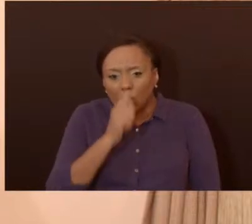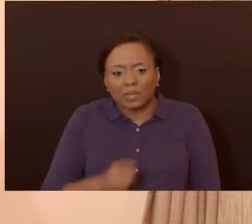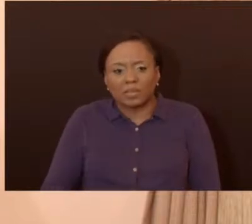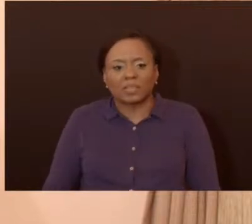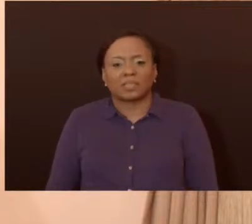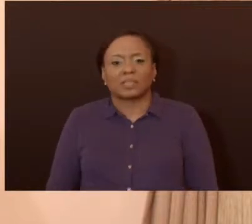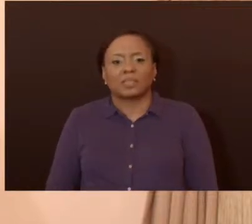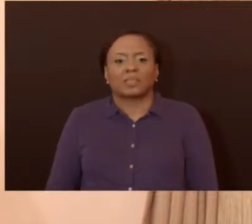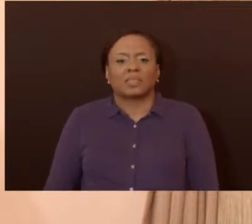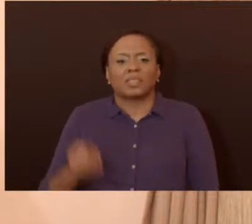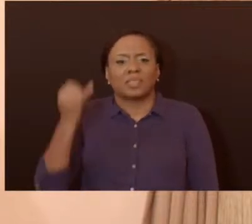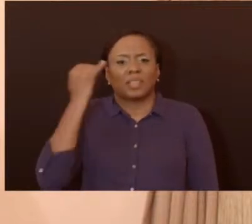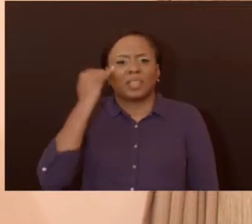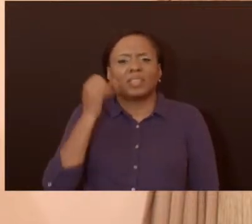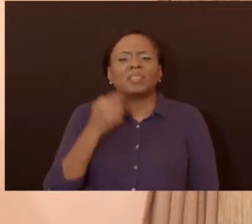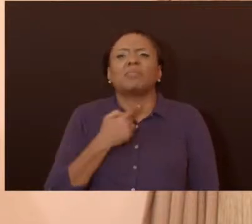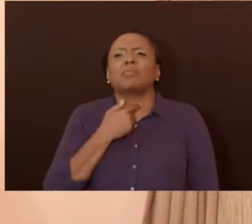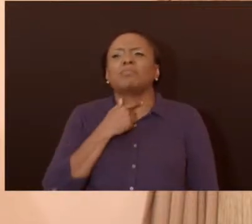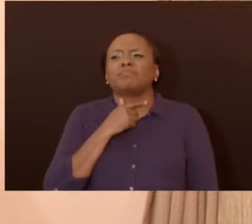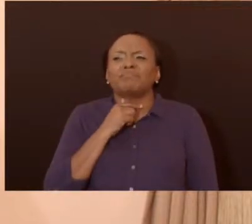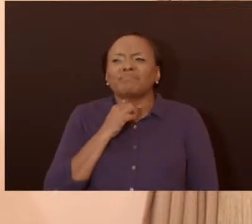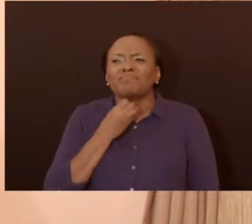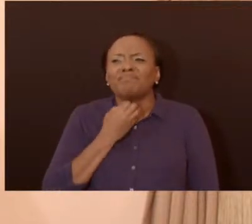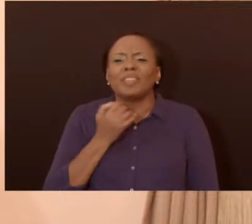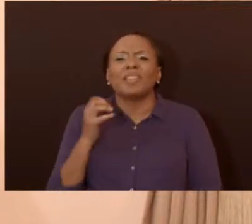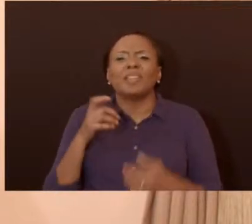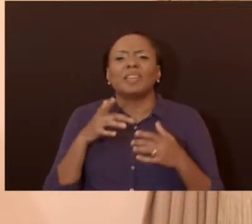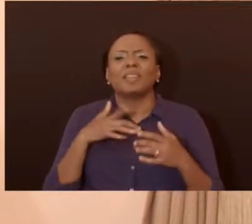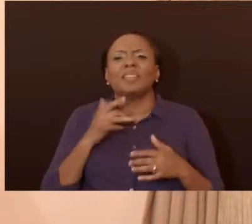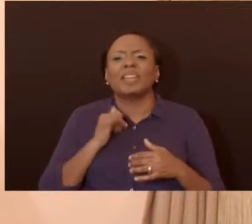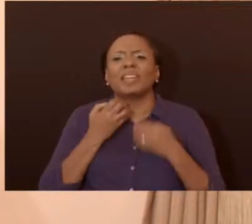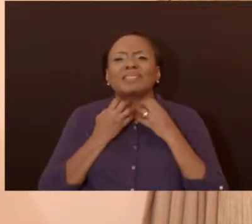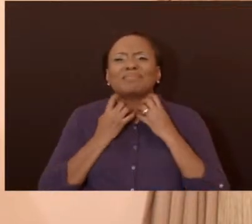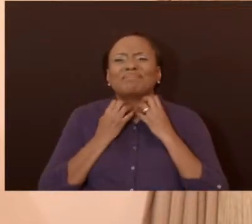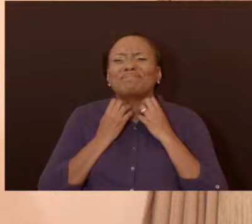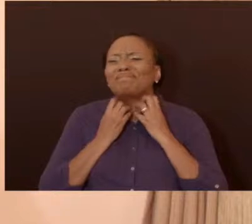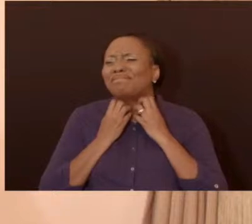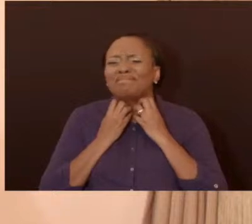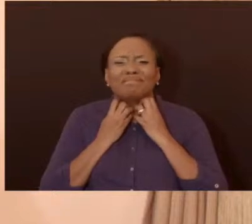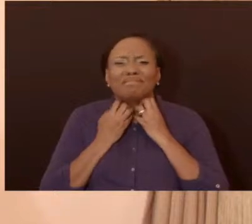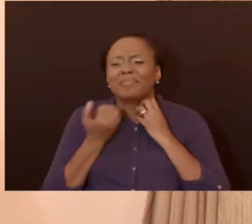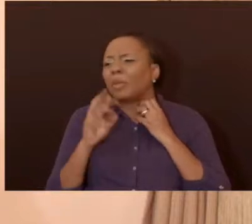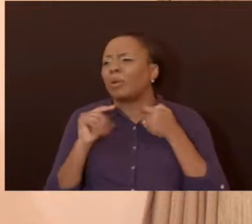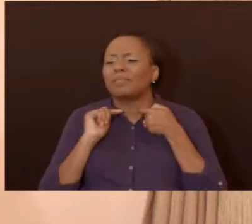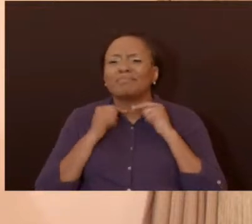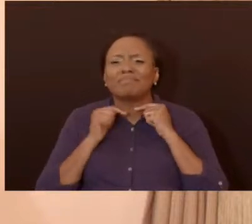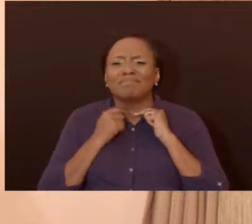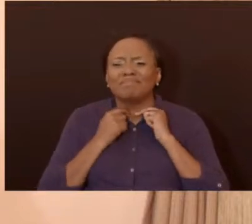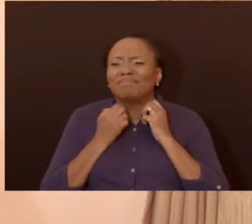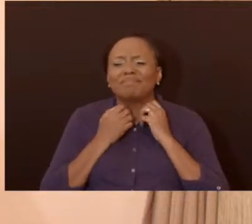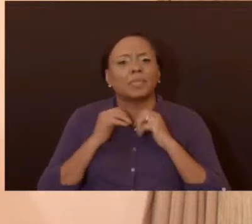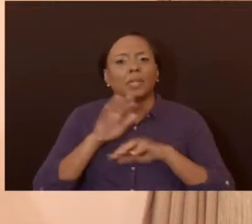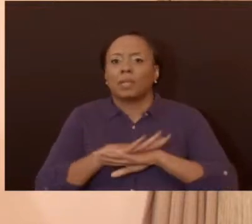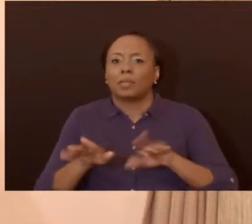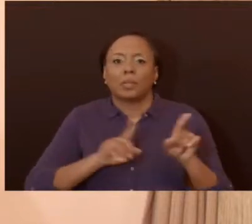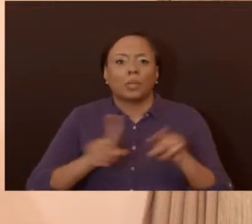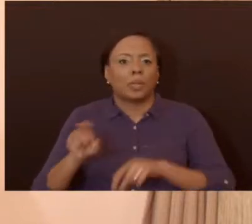coming down, your throat feeling scratchy and you think you're coming with a sore throat, please don't go to work. Go get